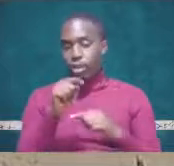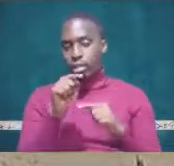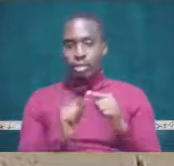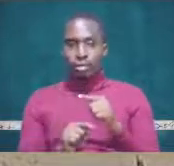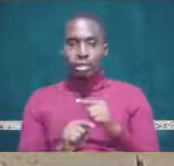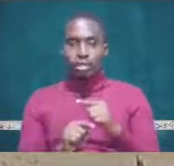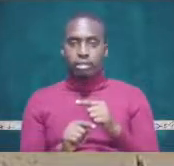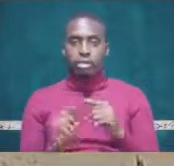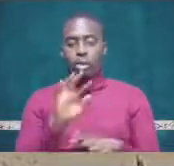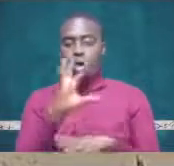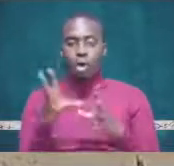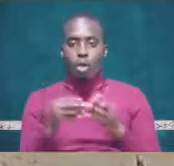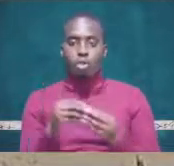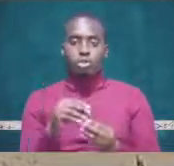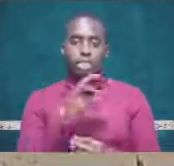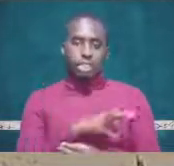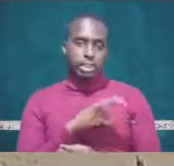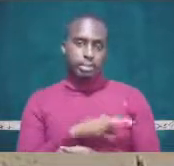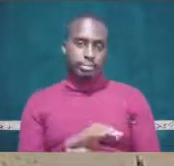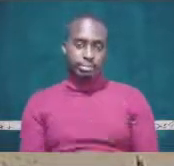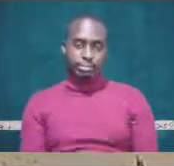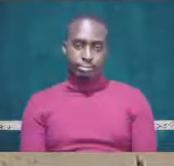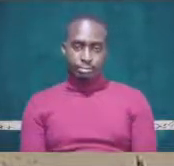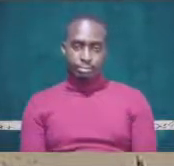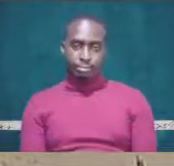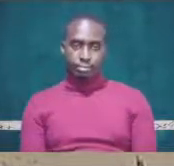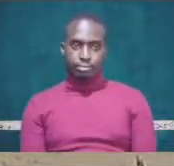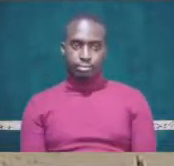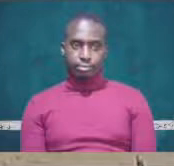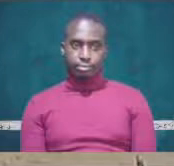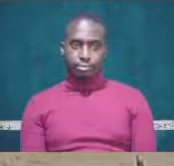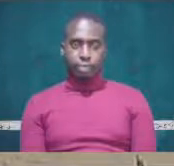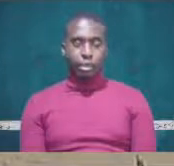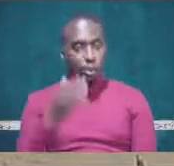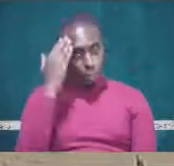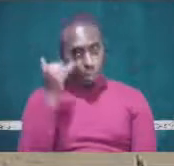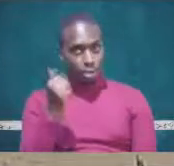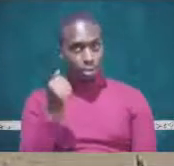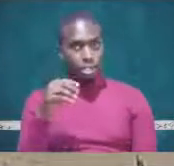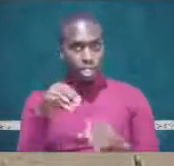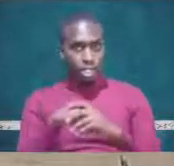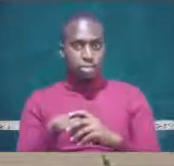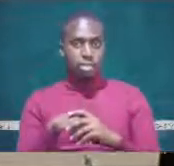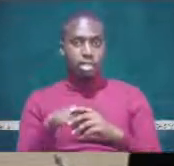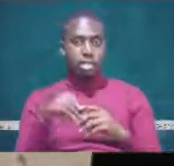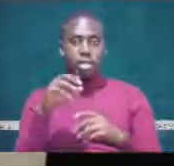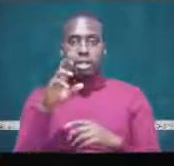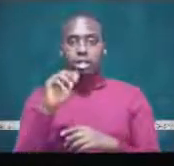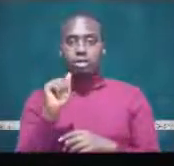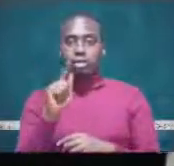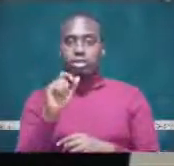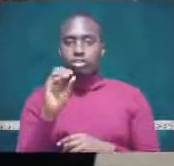divided by the total income, divided by income. Because it is expressed as the ratio